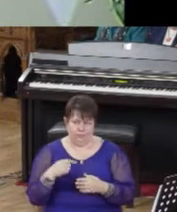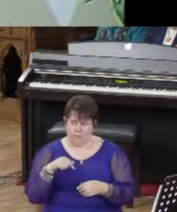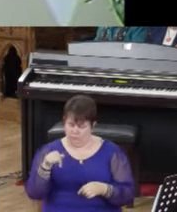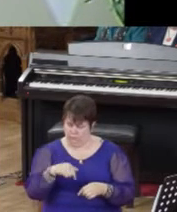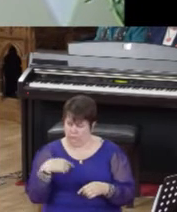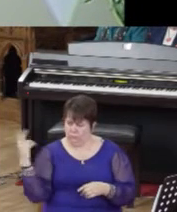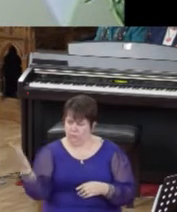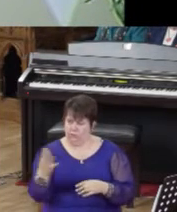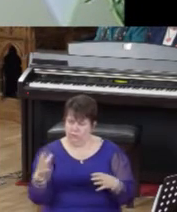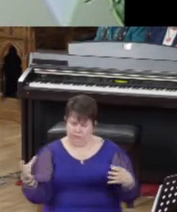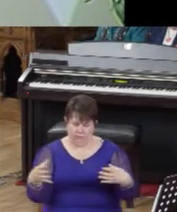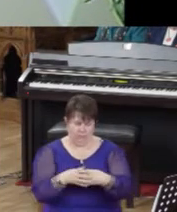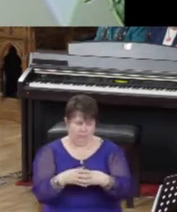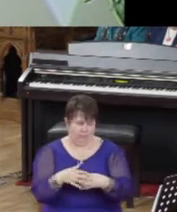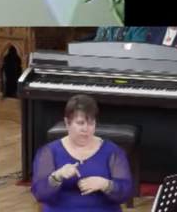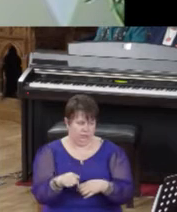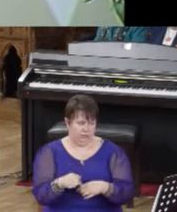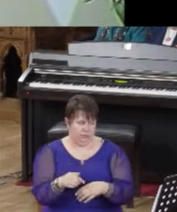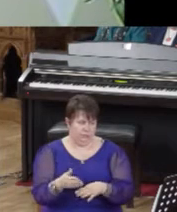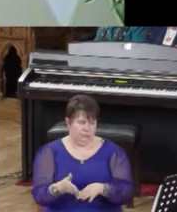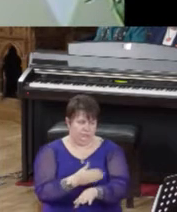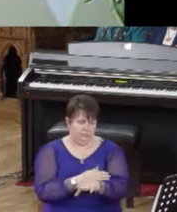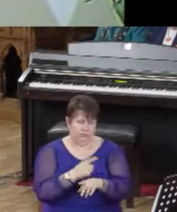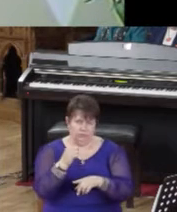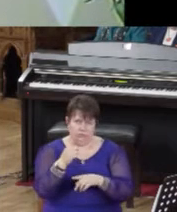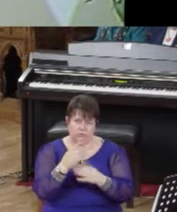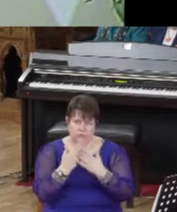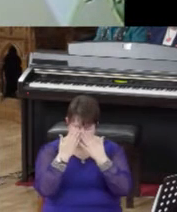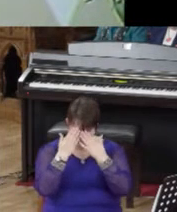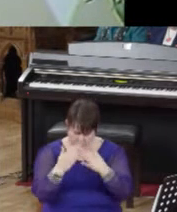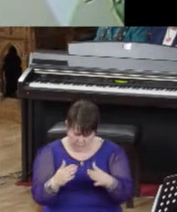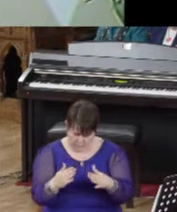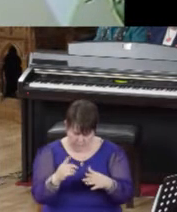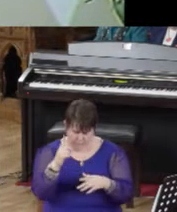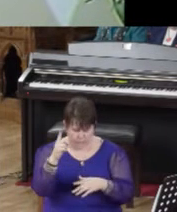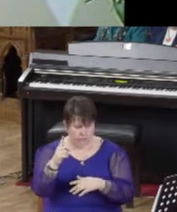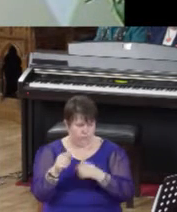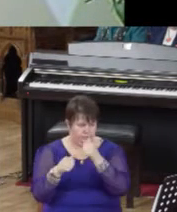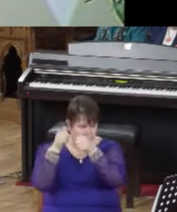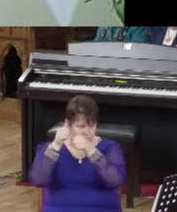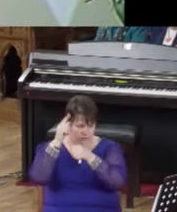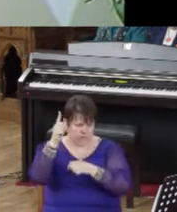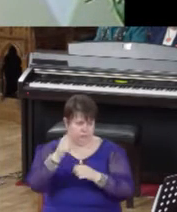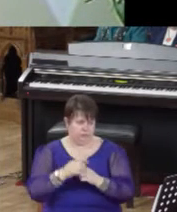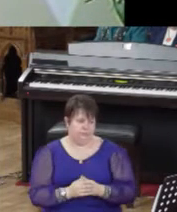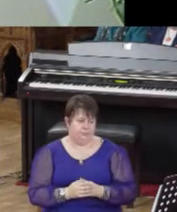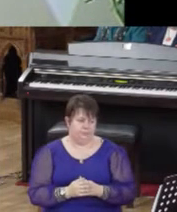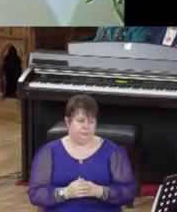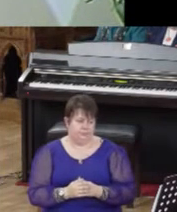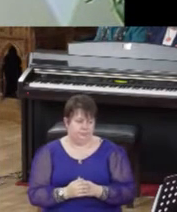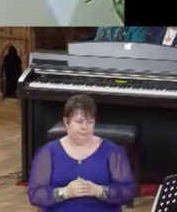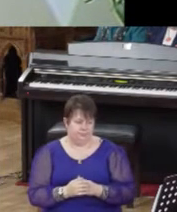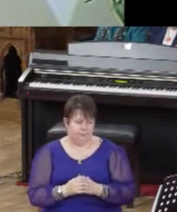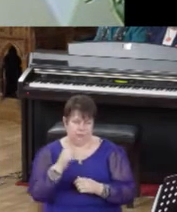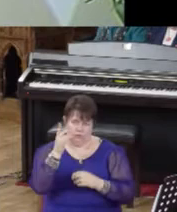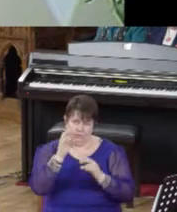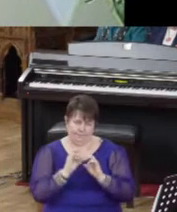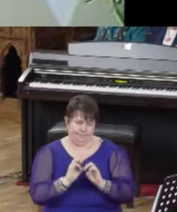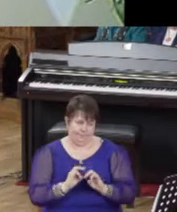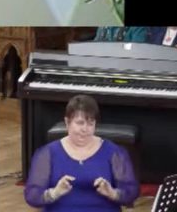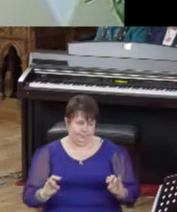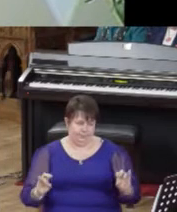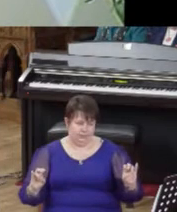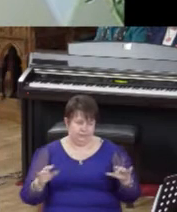We gather before you to praise and honor your majestic and most holy name. Your